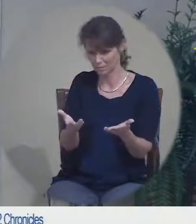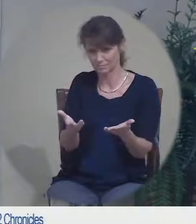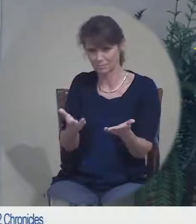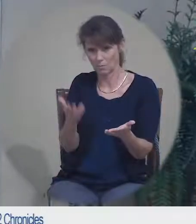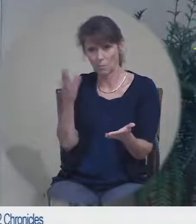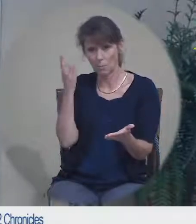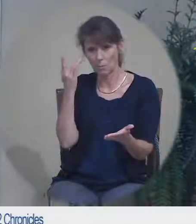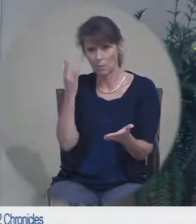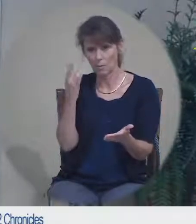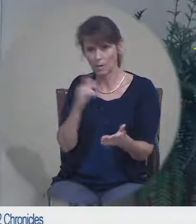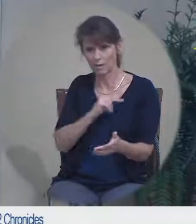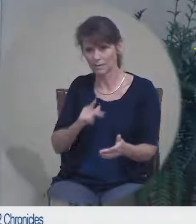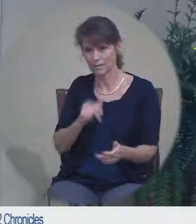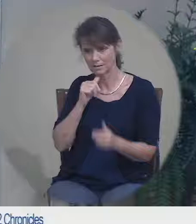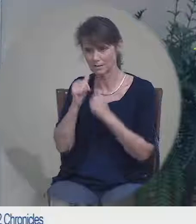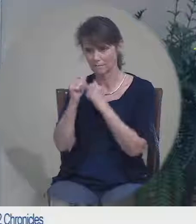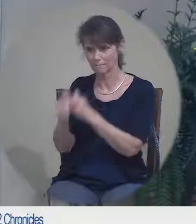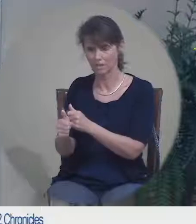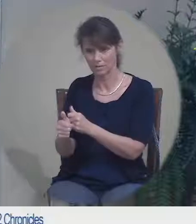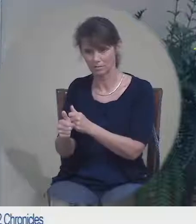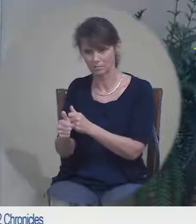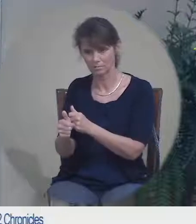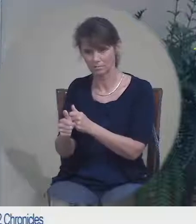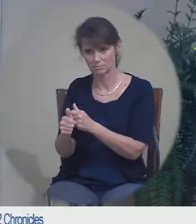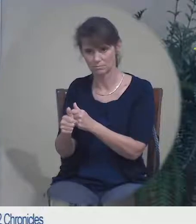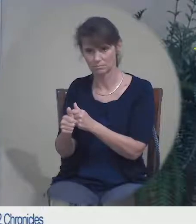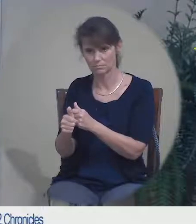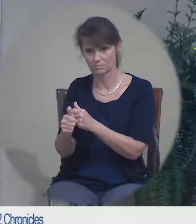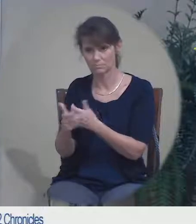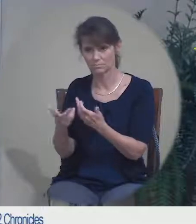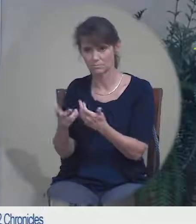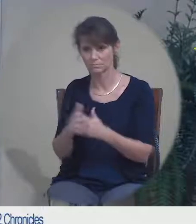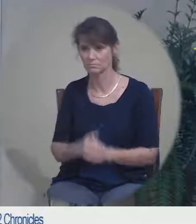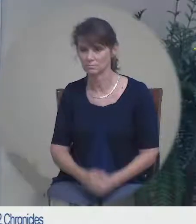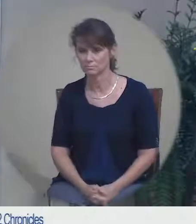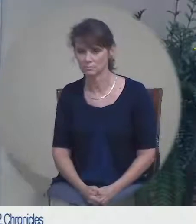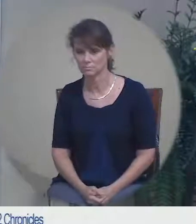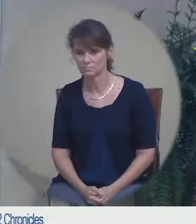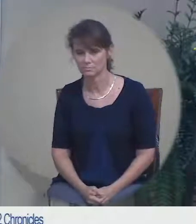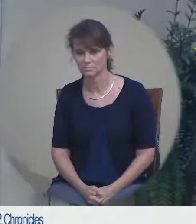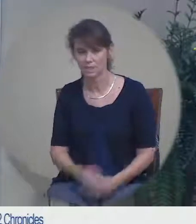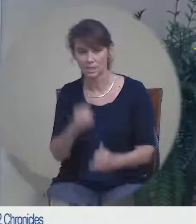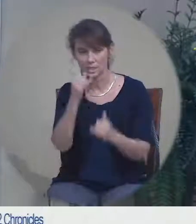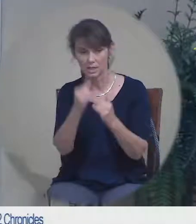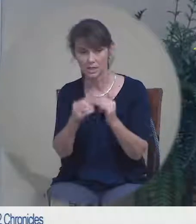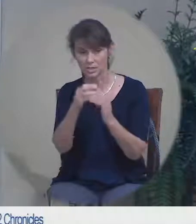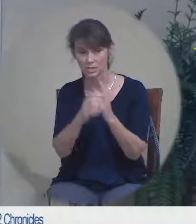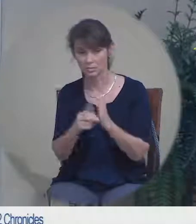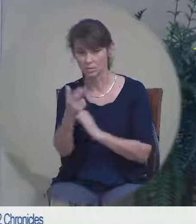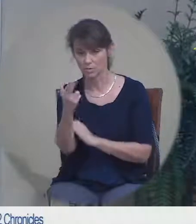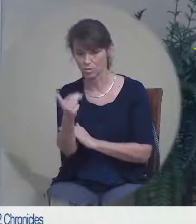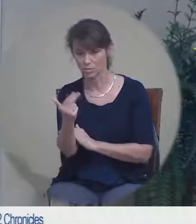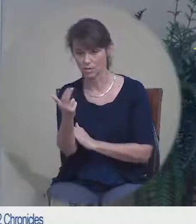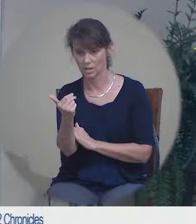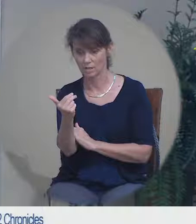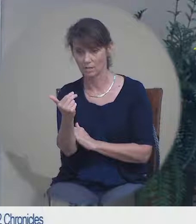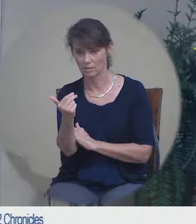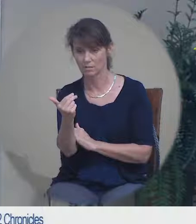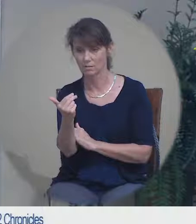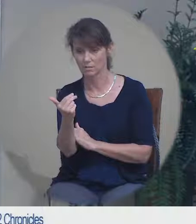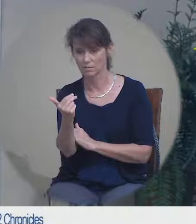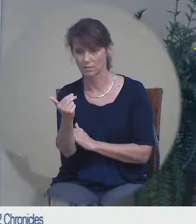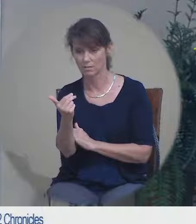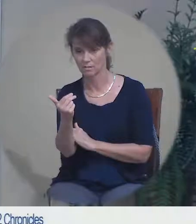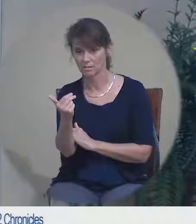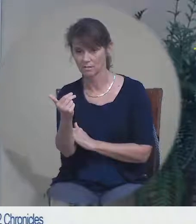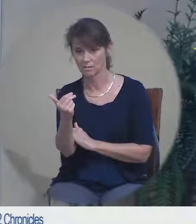see? He gets relief. Did you see at the very end of chapter 13 that Hazael, and it